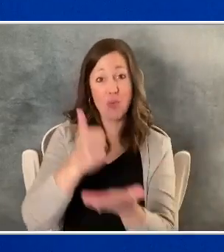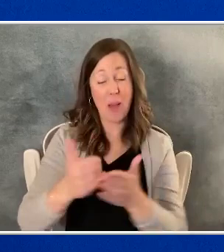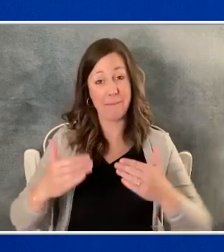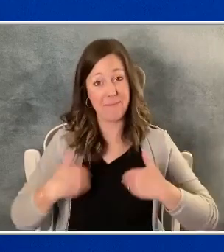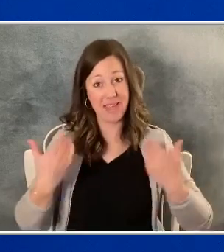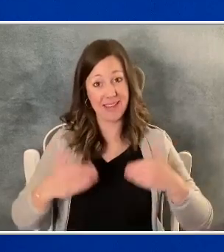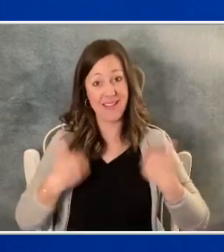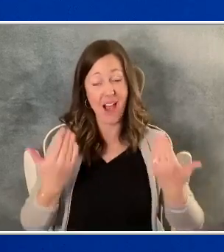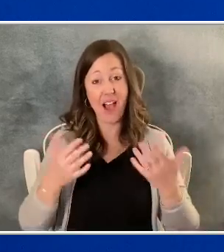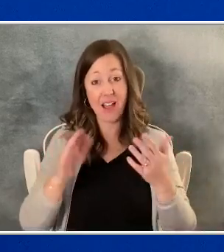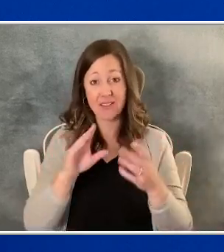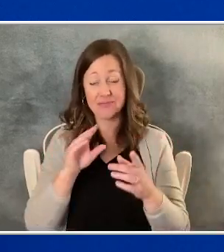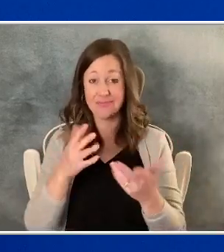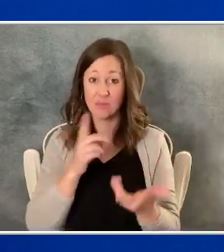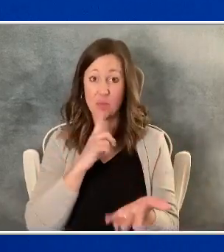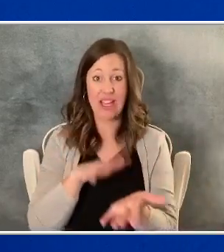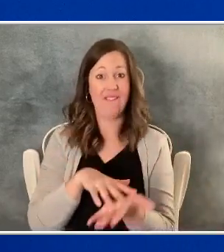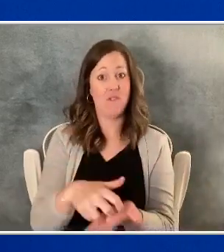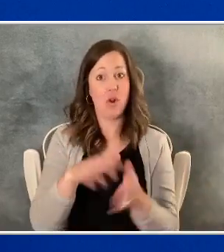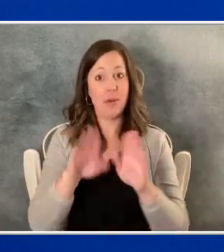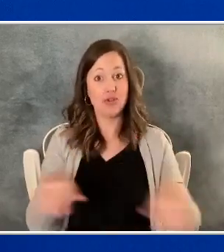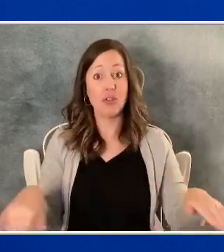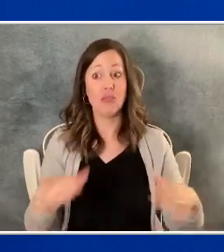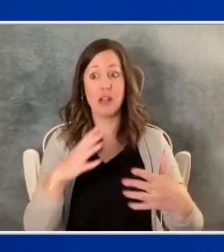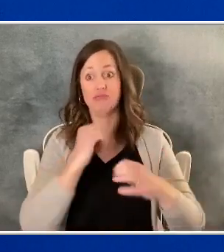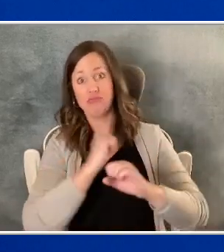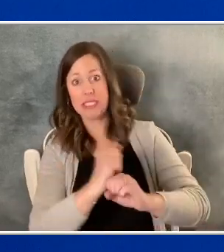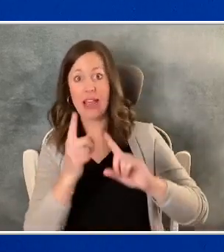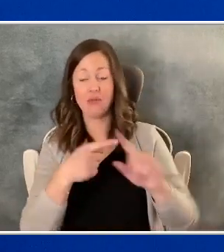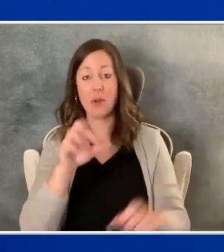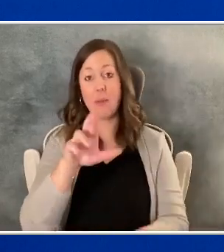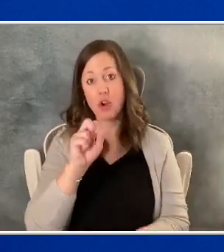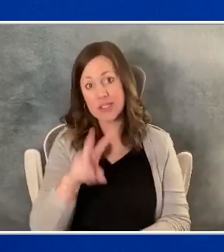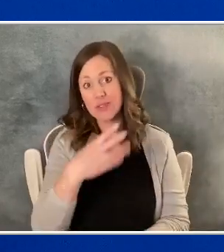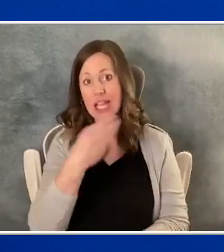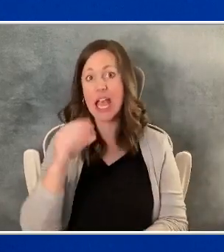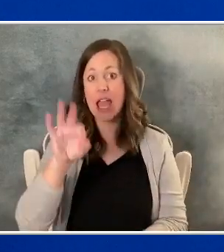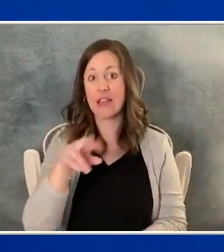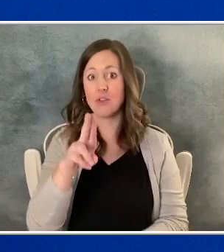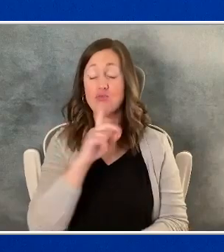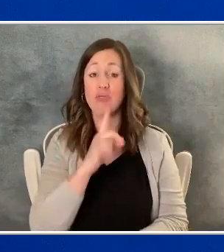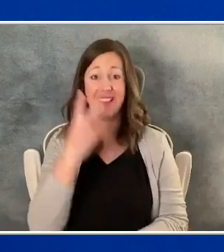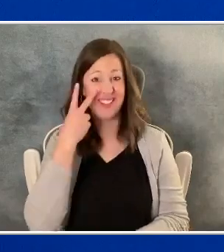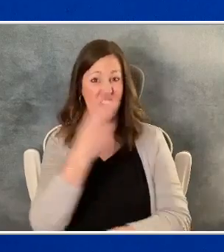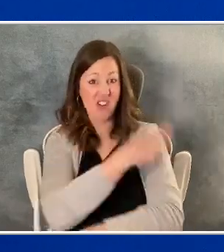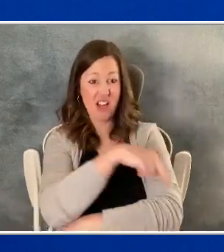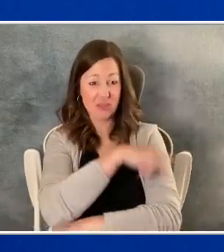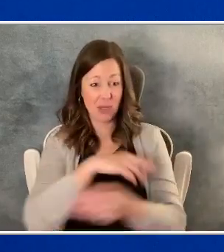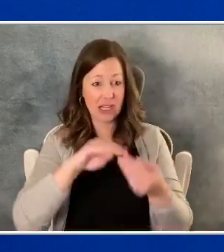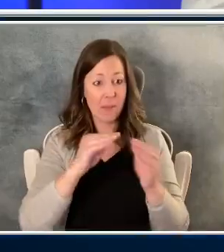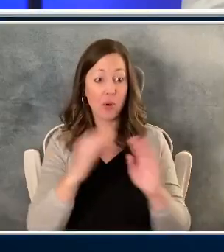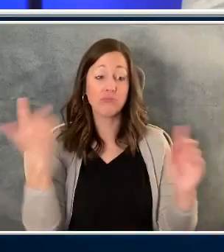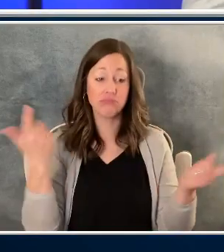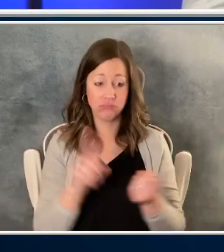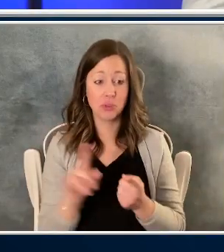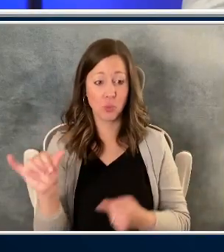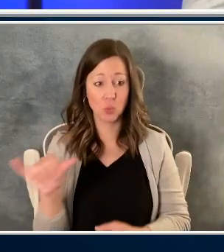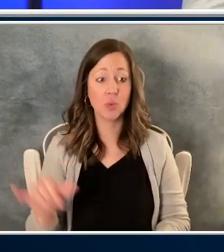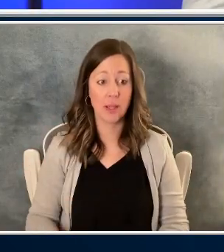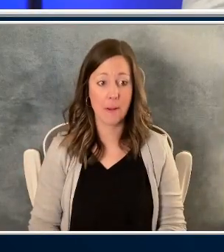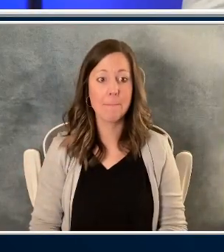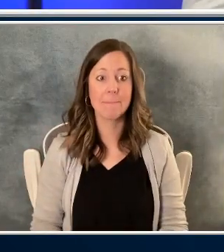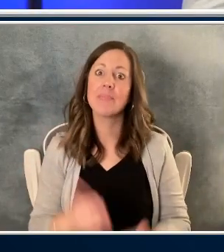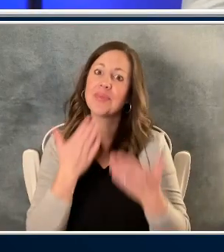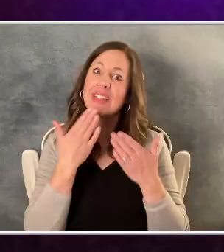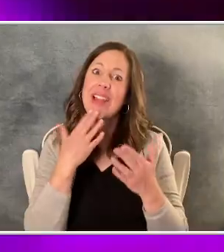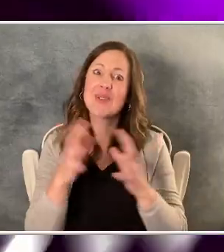children from that severe respiratory illness, and they saw a substantial decrease in those hospitalizations during that time period. All right, Hawk, thanks so much. Let's